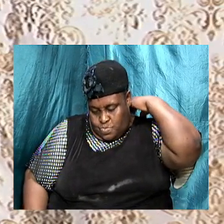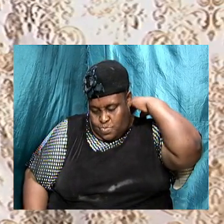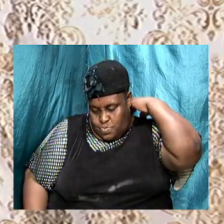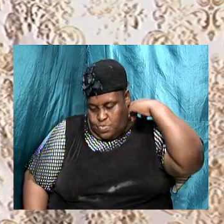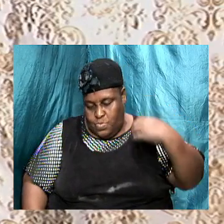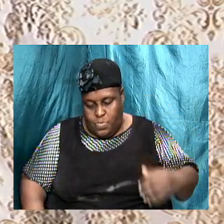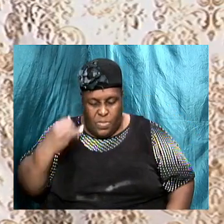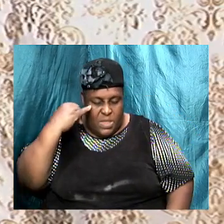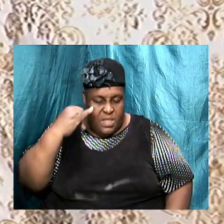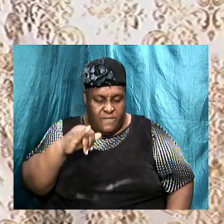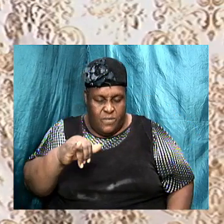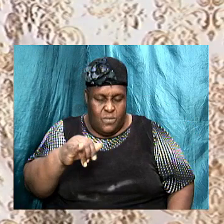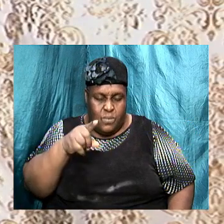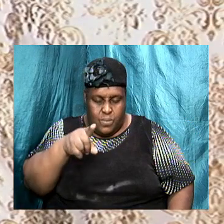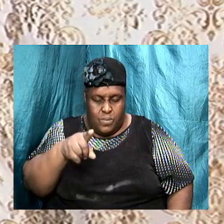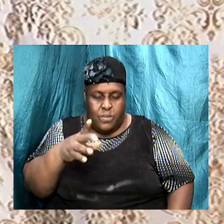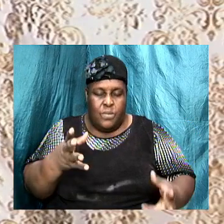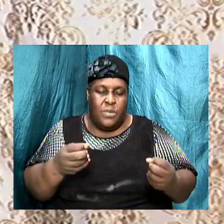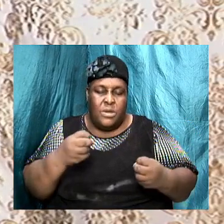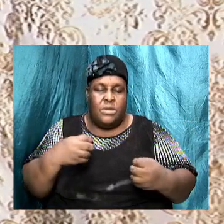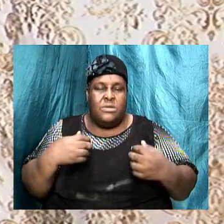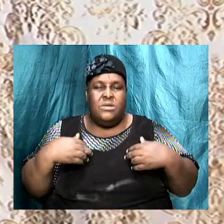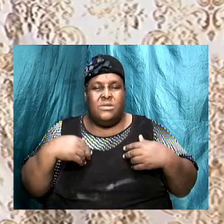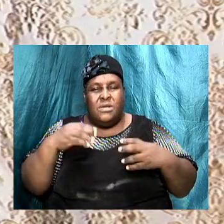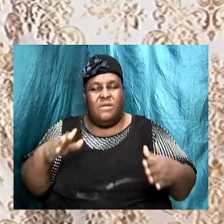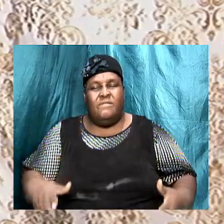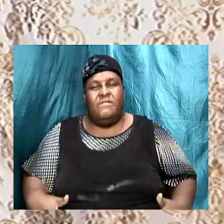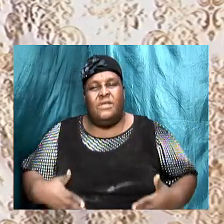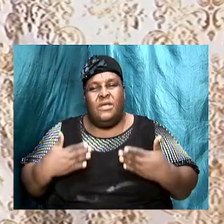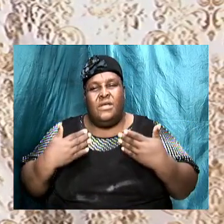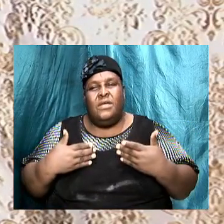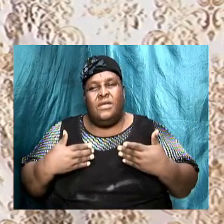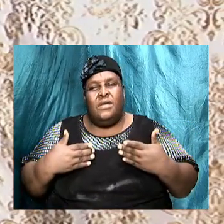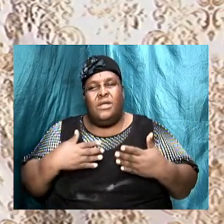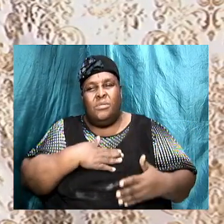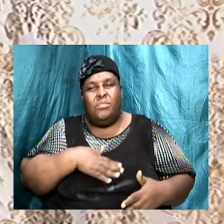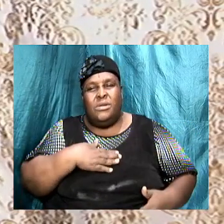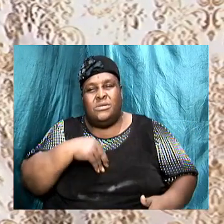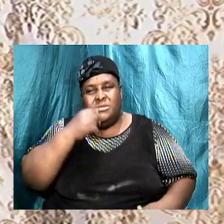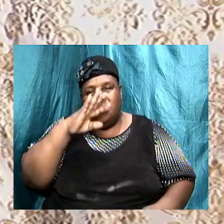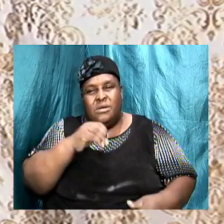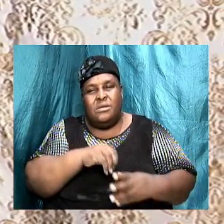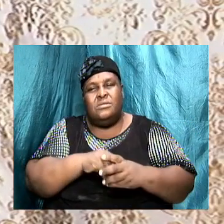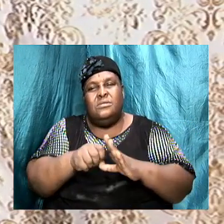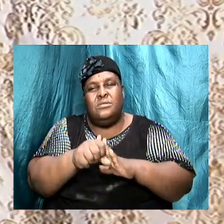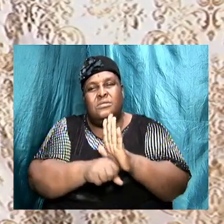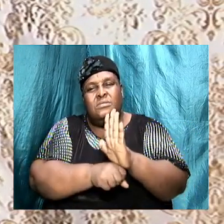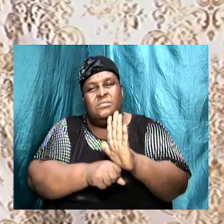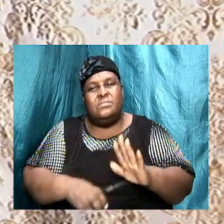If you want to have life, and if you want to please God, it is in the Scripture.